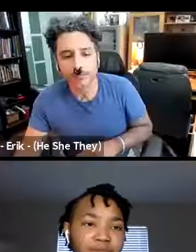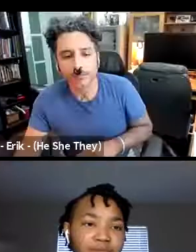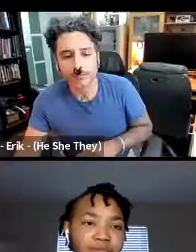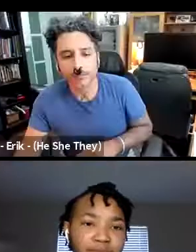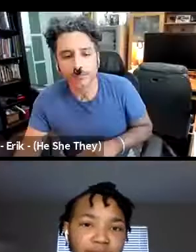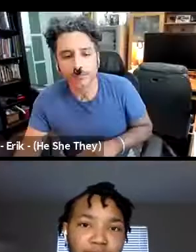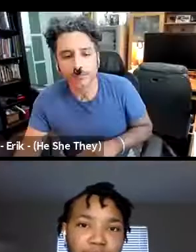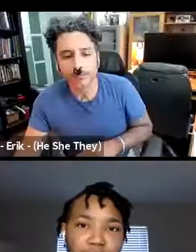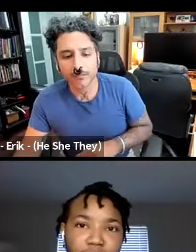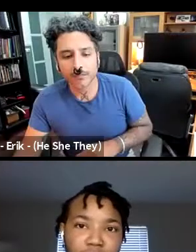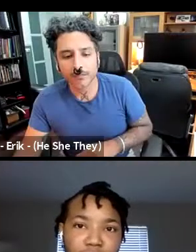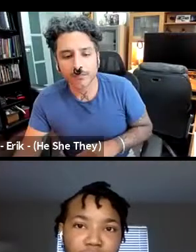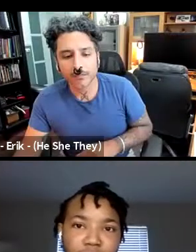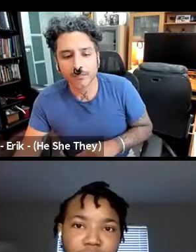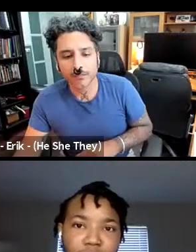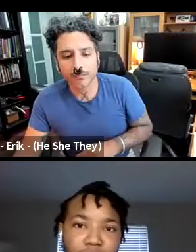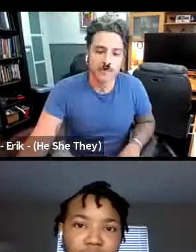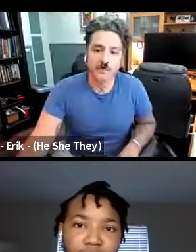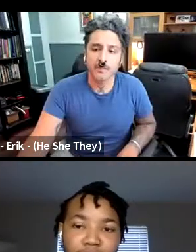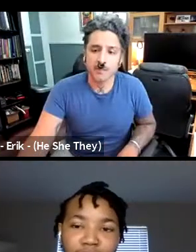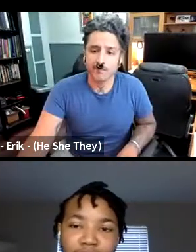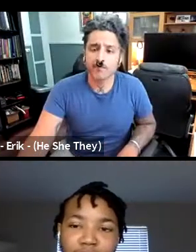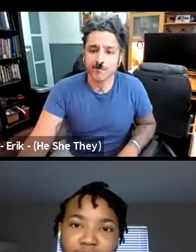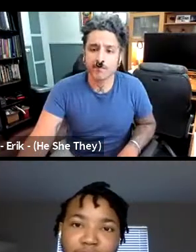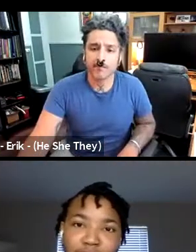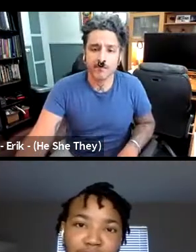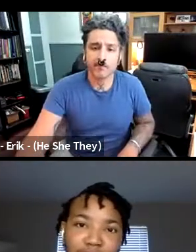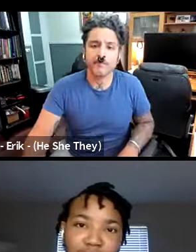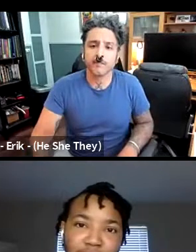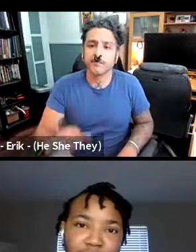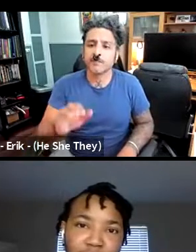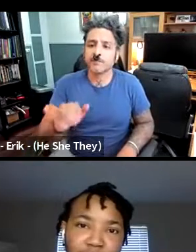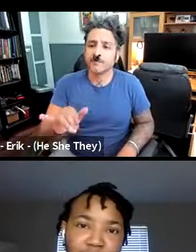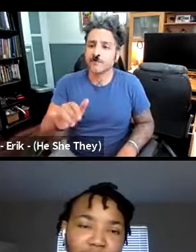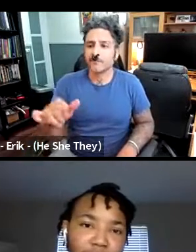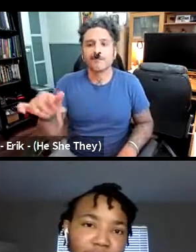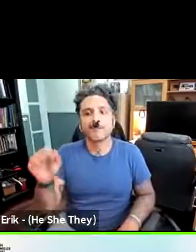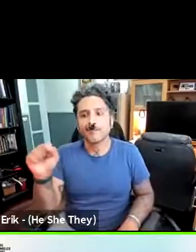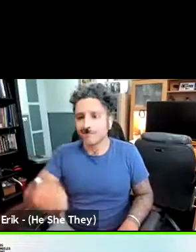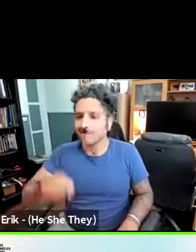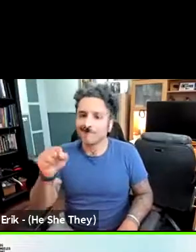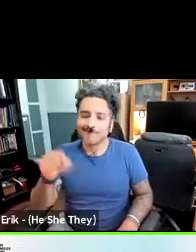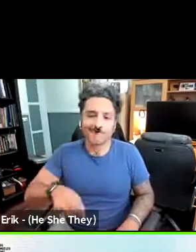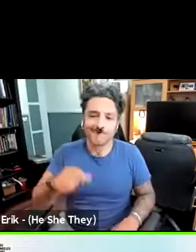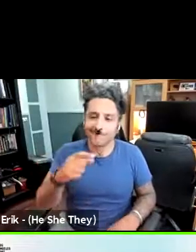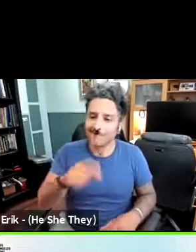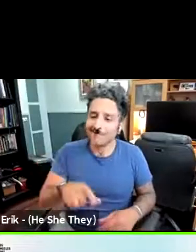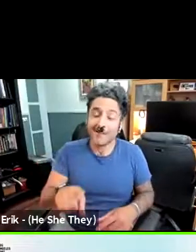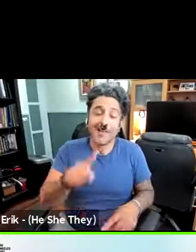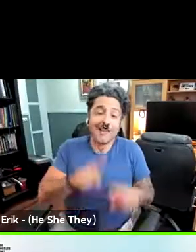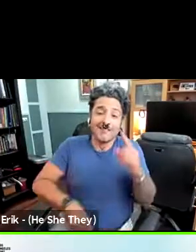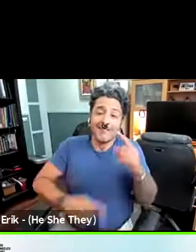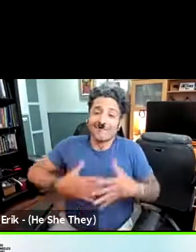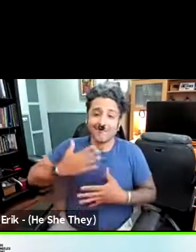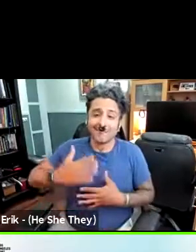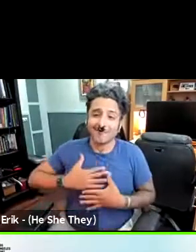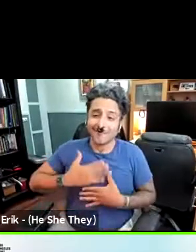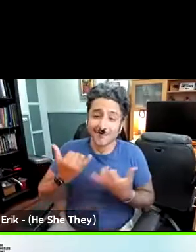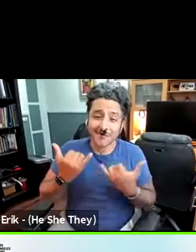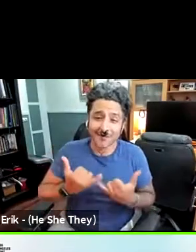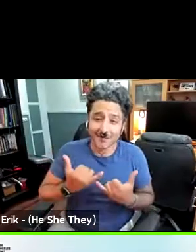Right. You are super phenomenal, folks. I can't be happier today.